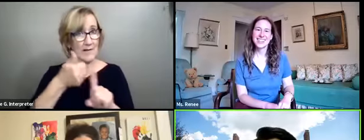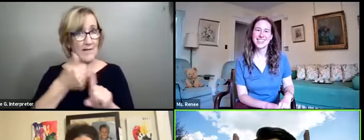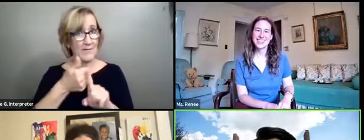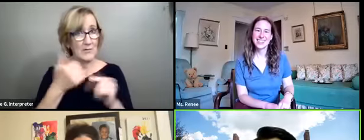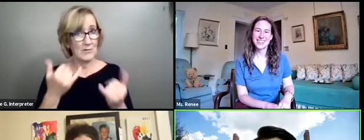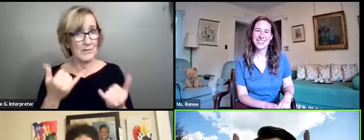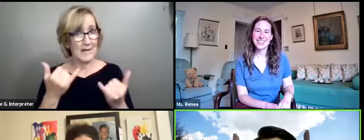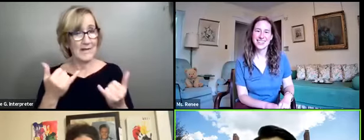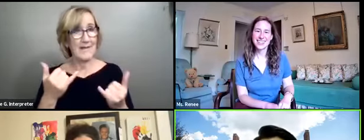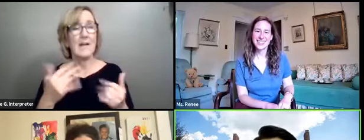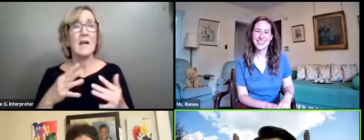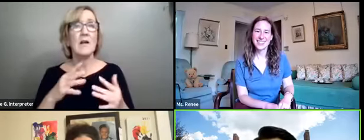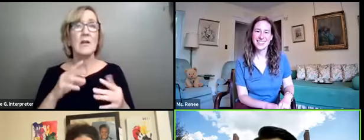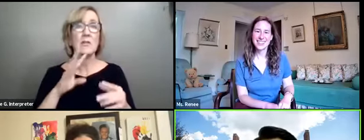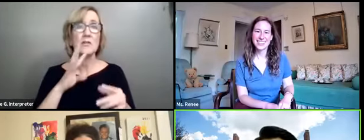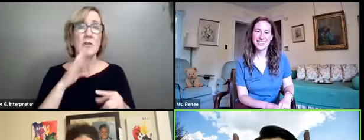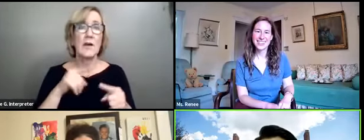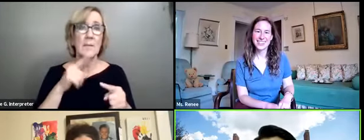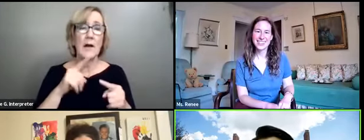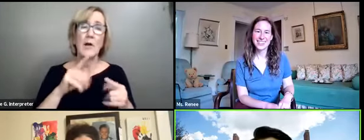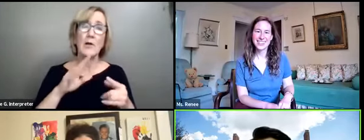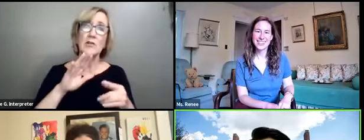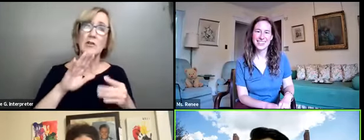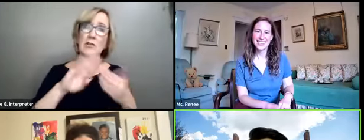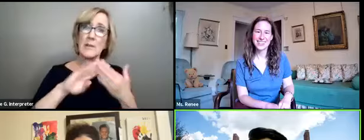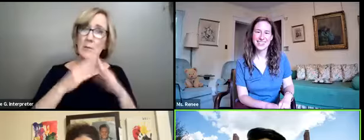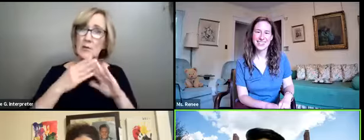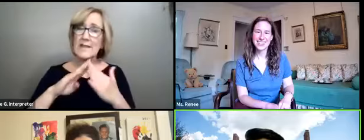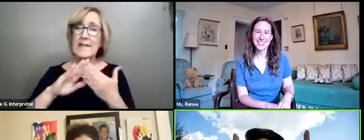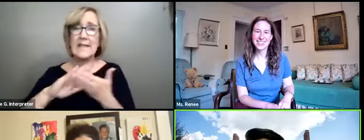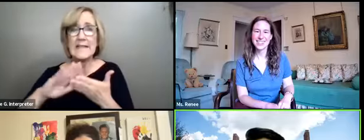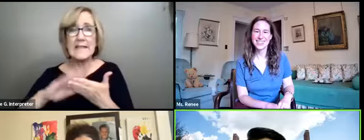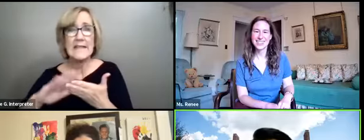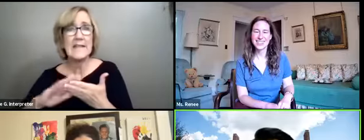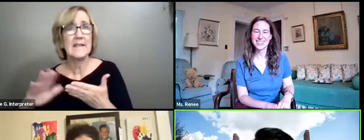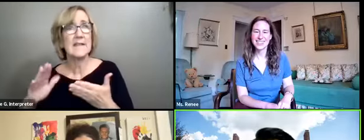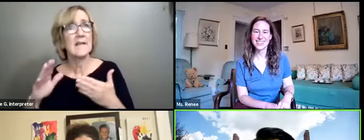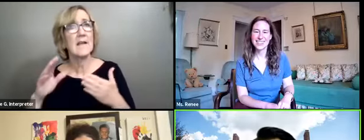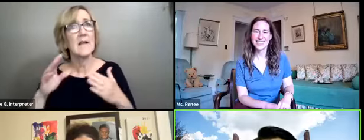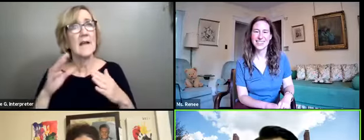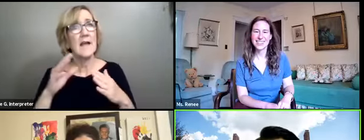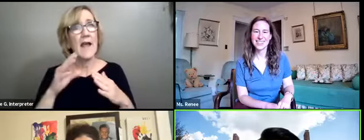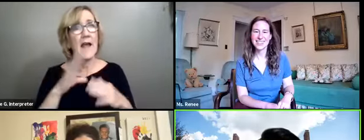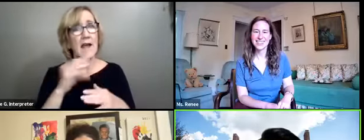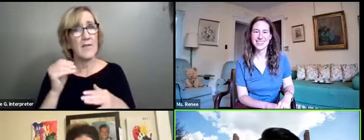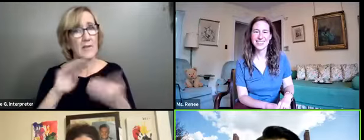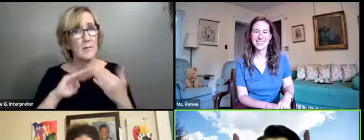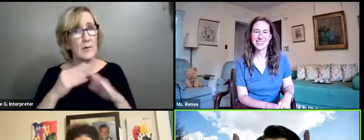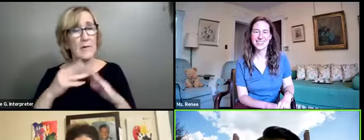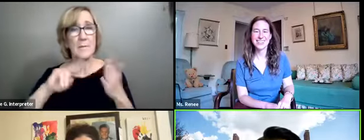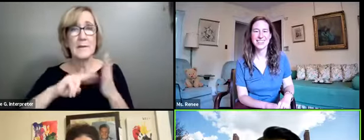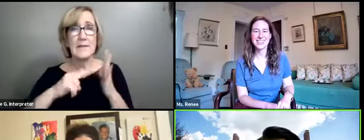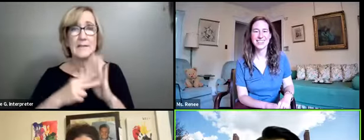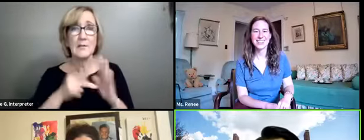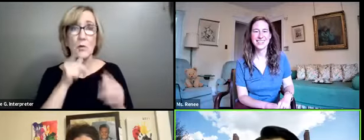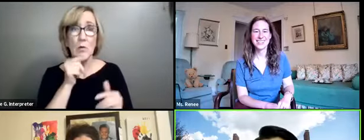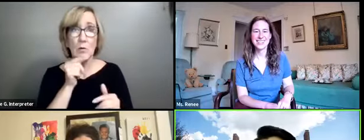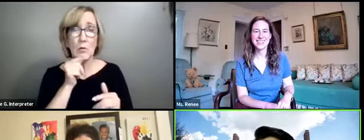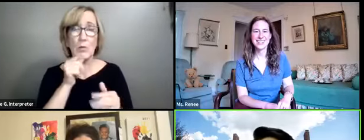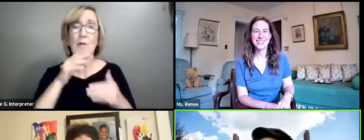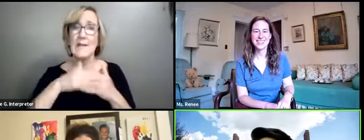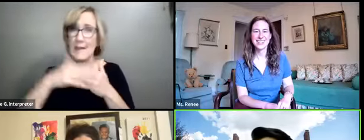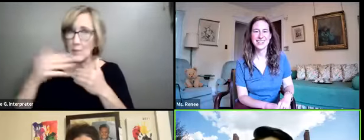cleaning up inside your community. Inside the community consists of your neighbors'